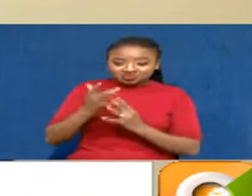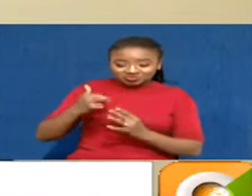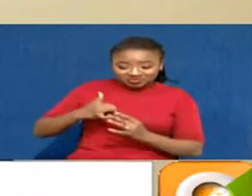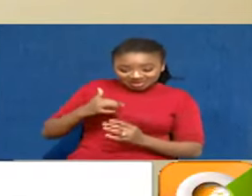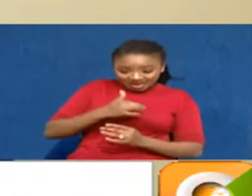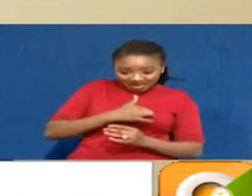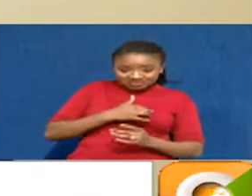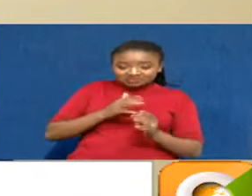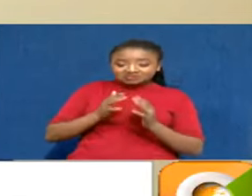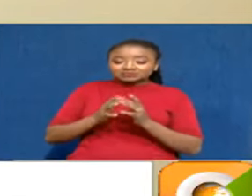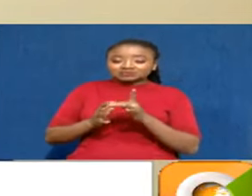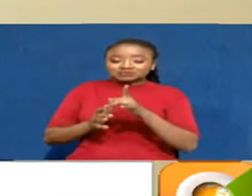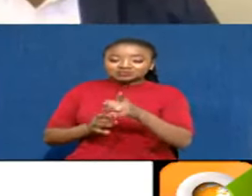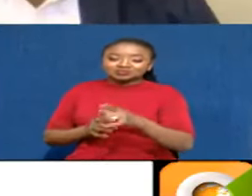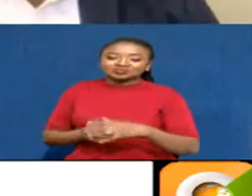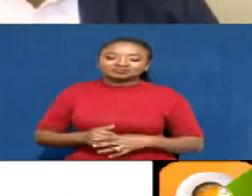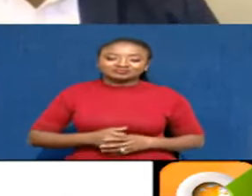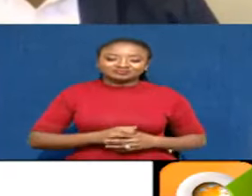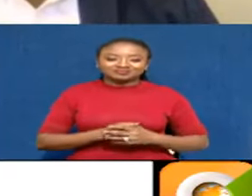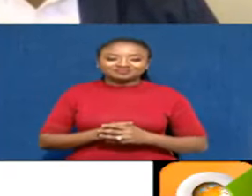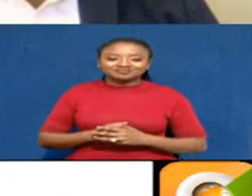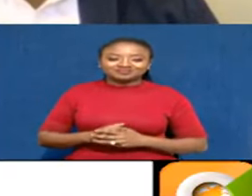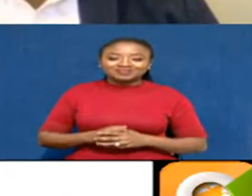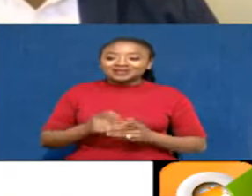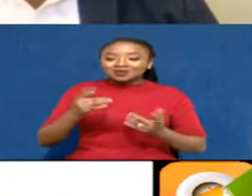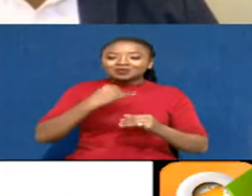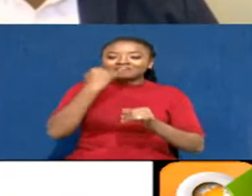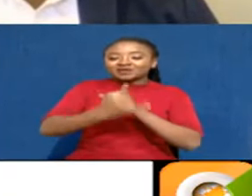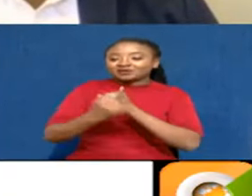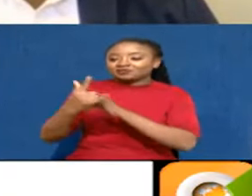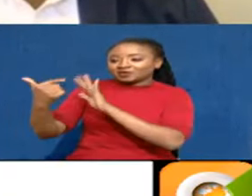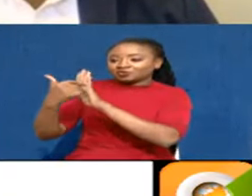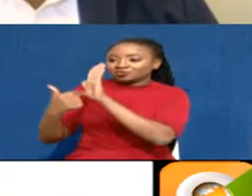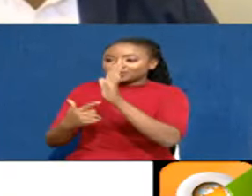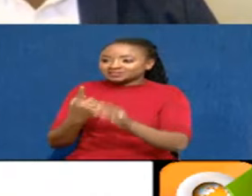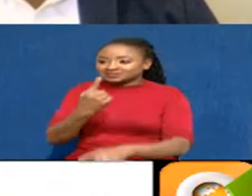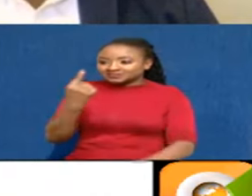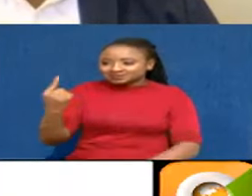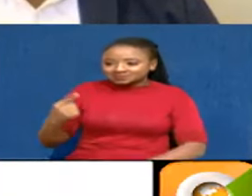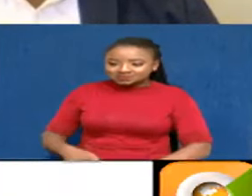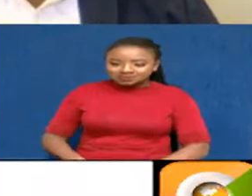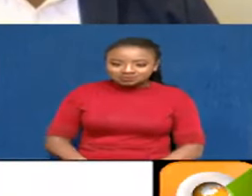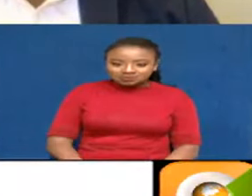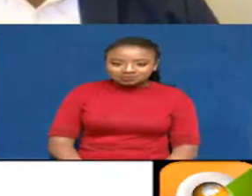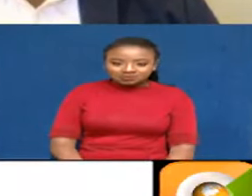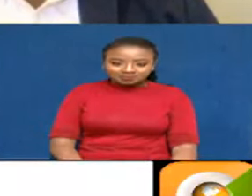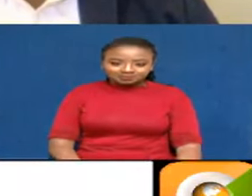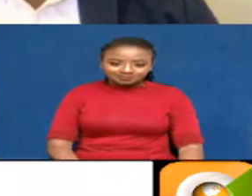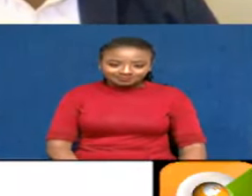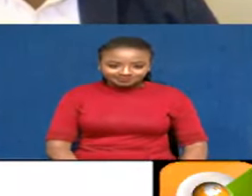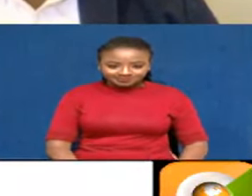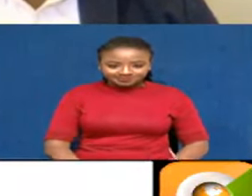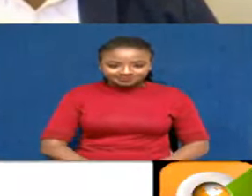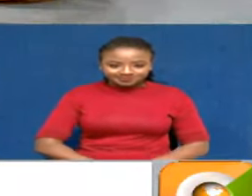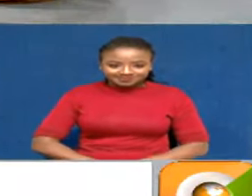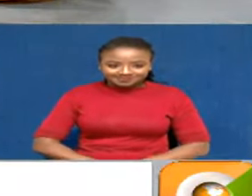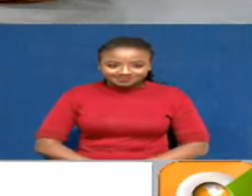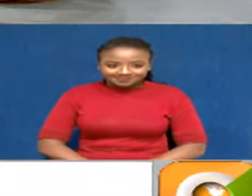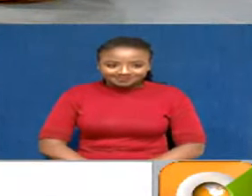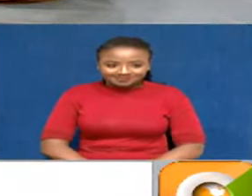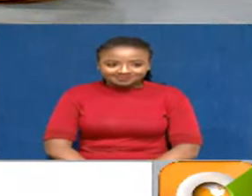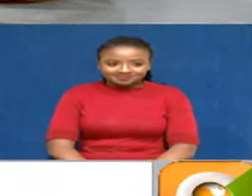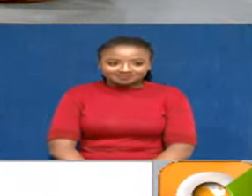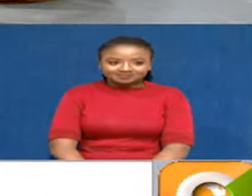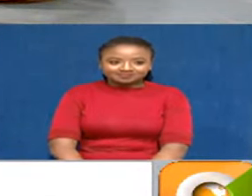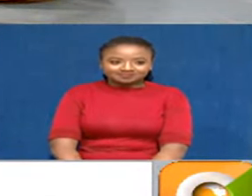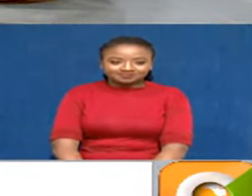the borrower. Okay. I'll take closing remarks from you, starting from you, Chairman. Where do we go from here before I take some